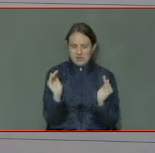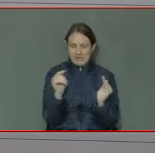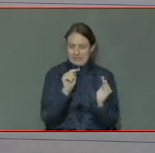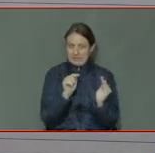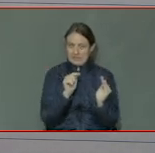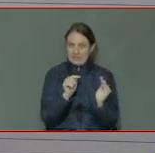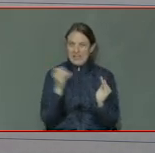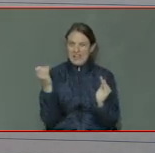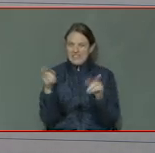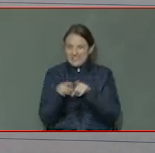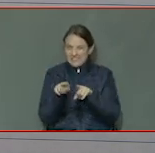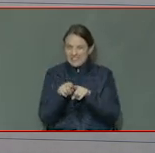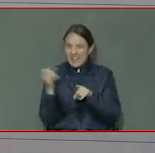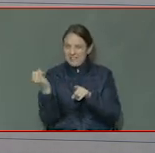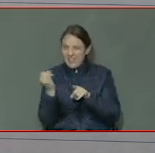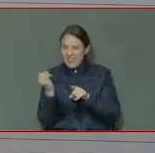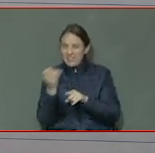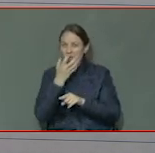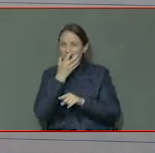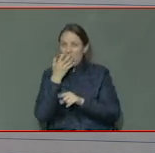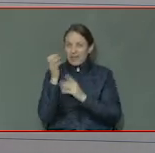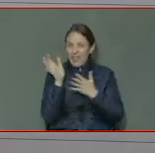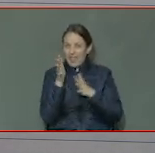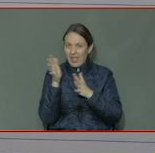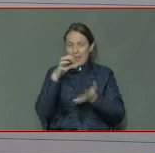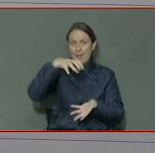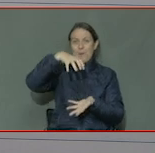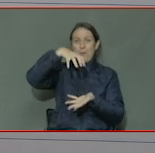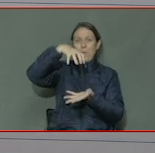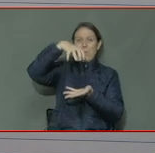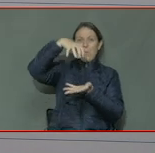hot air balloon is always fat in the picture. So